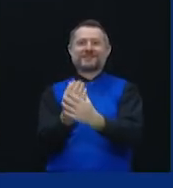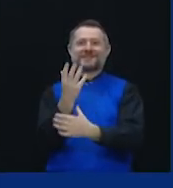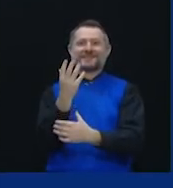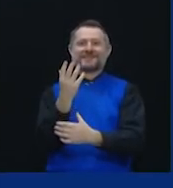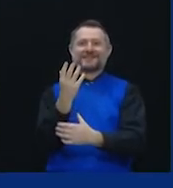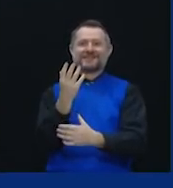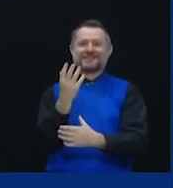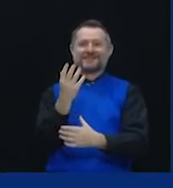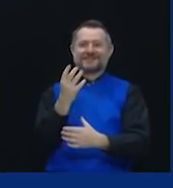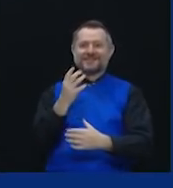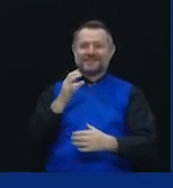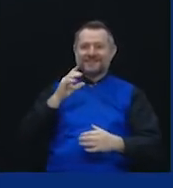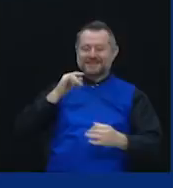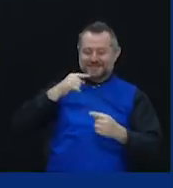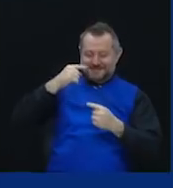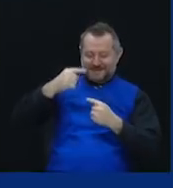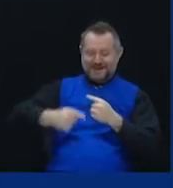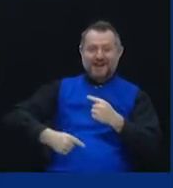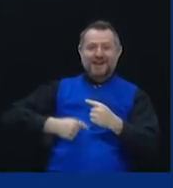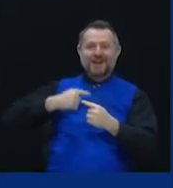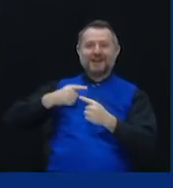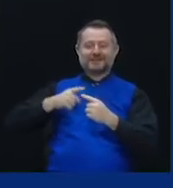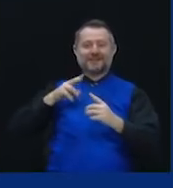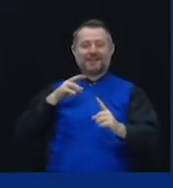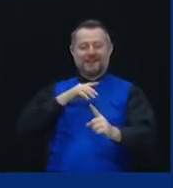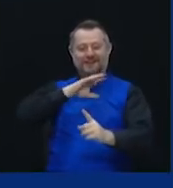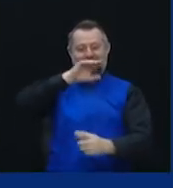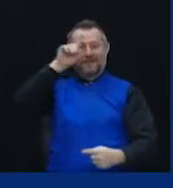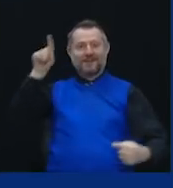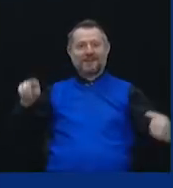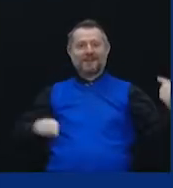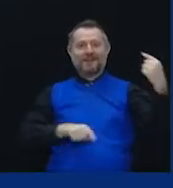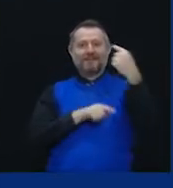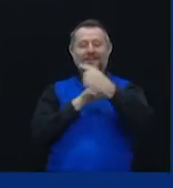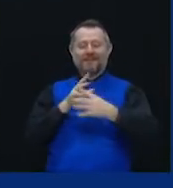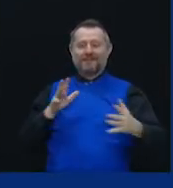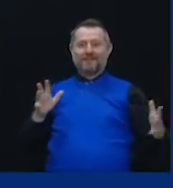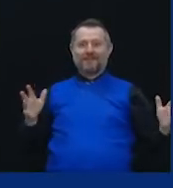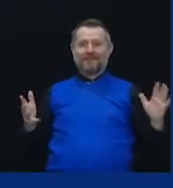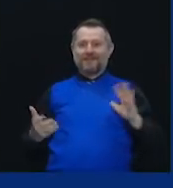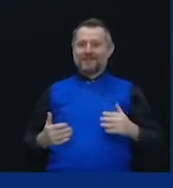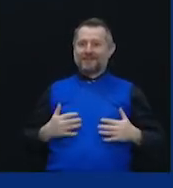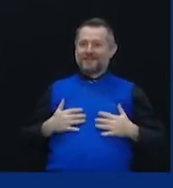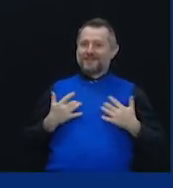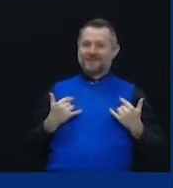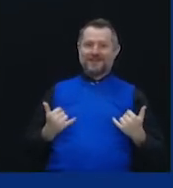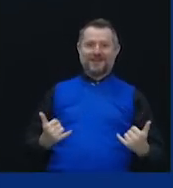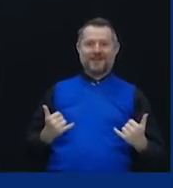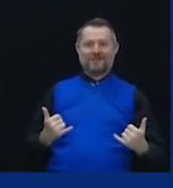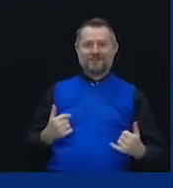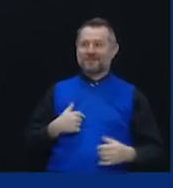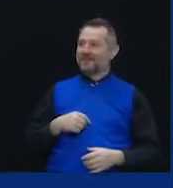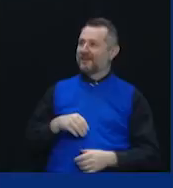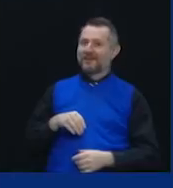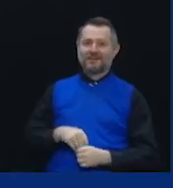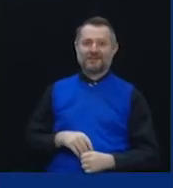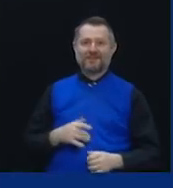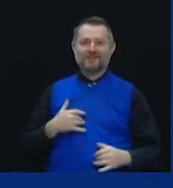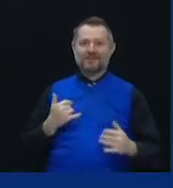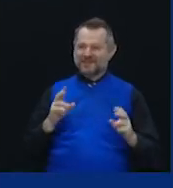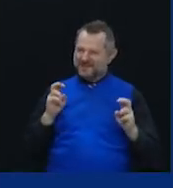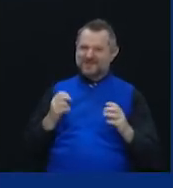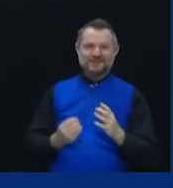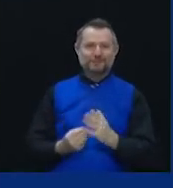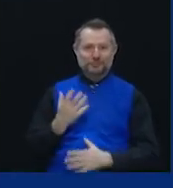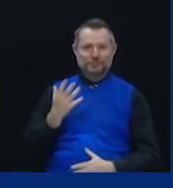cycle changes, as the season changes. And we are in spring, there's no doubt. And we're starting